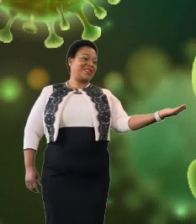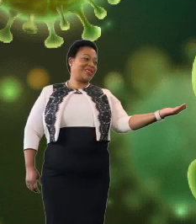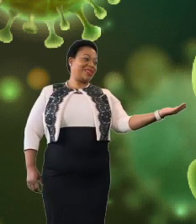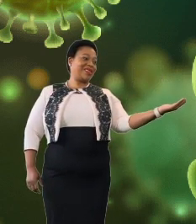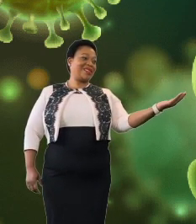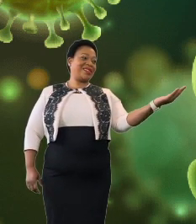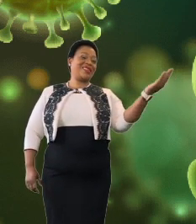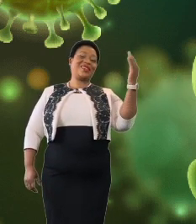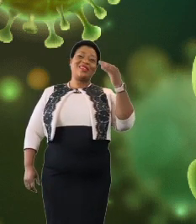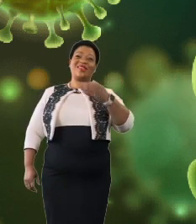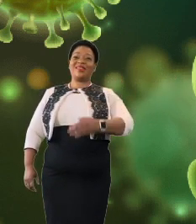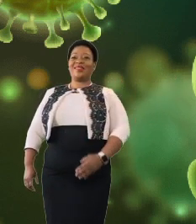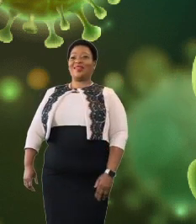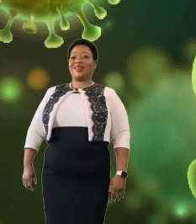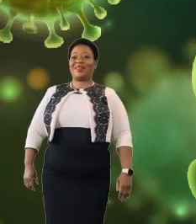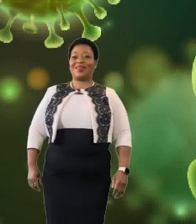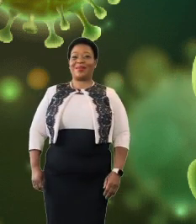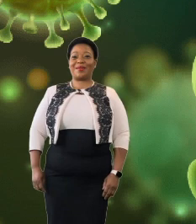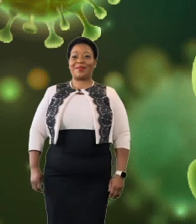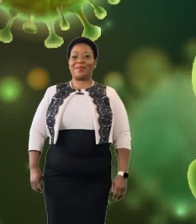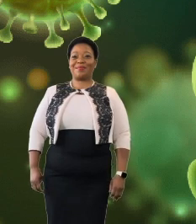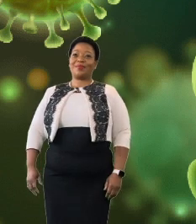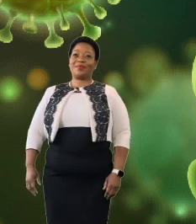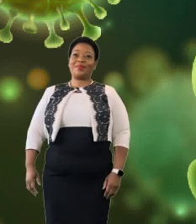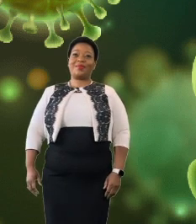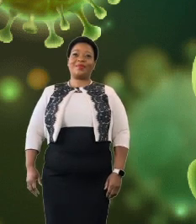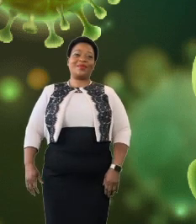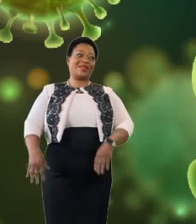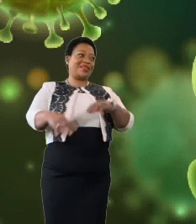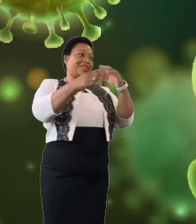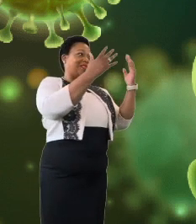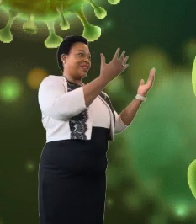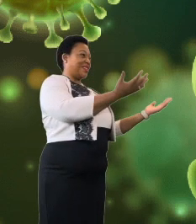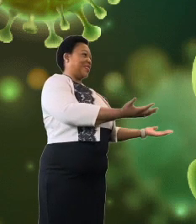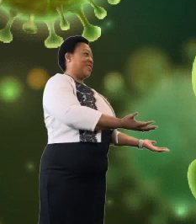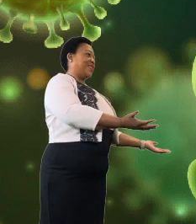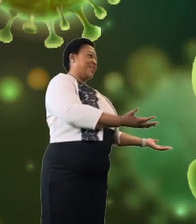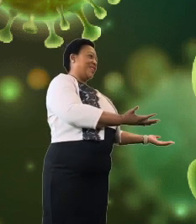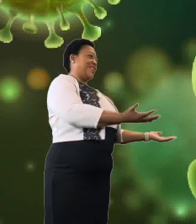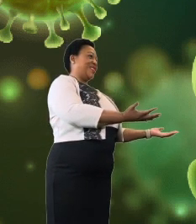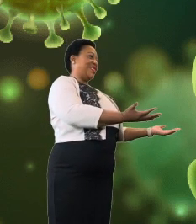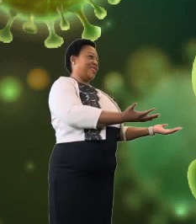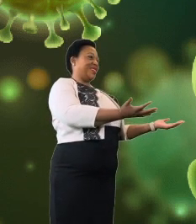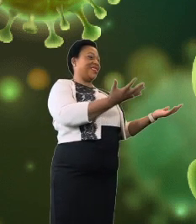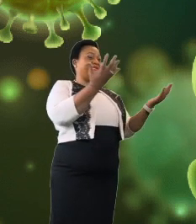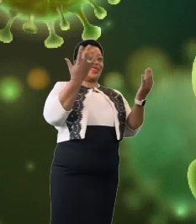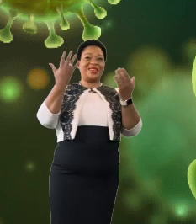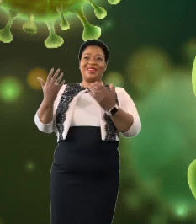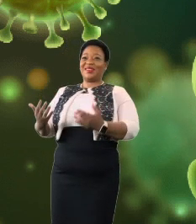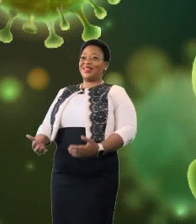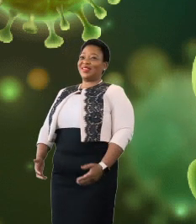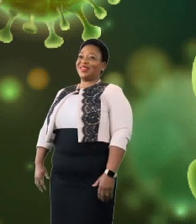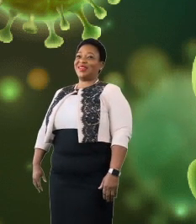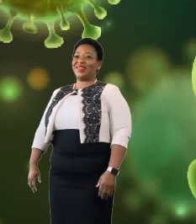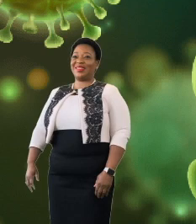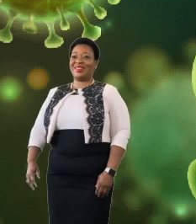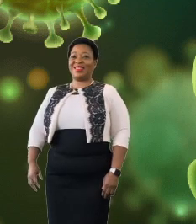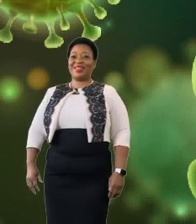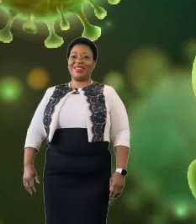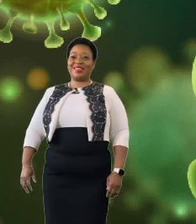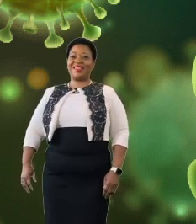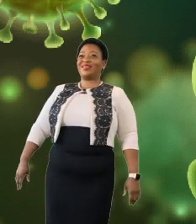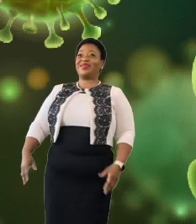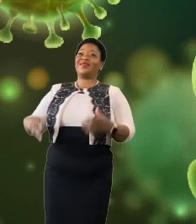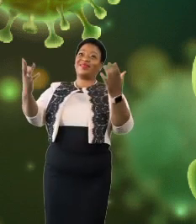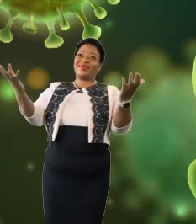a next level at the executive level to try and get them attended to. The membership of this team, in